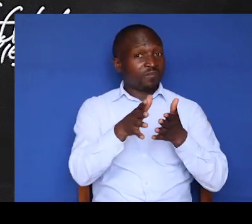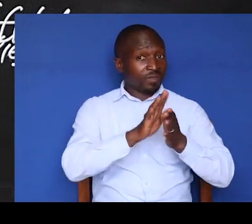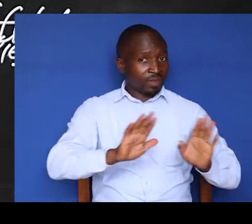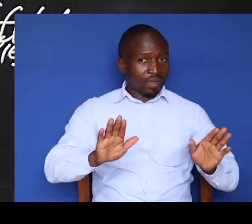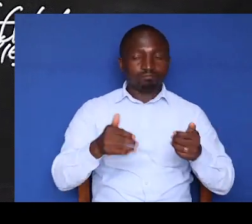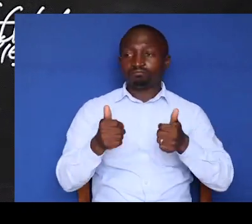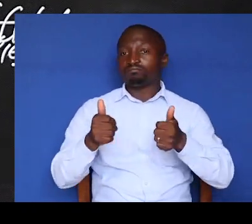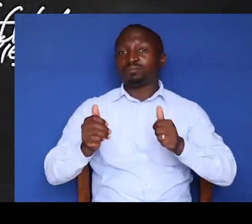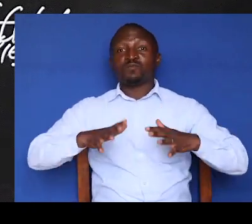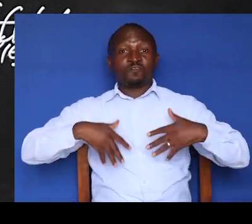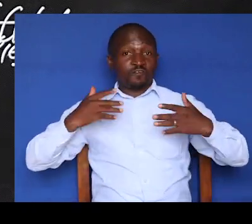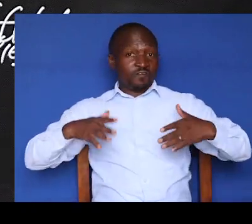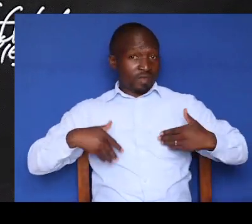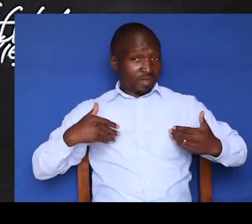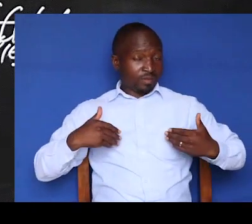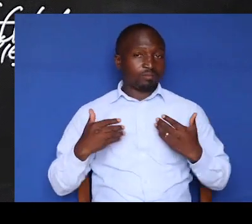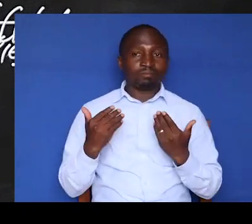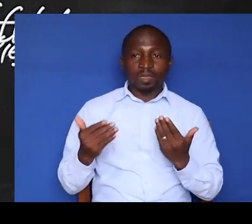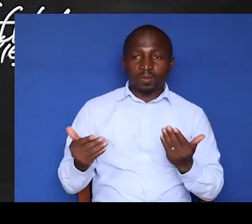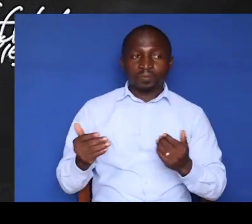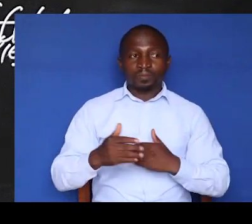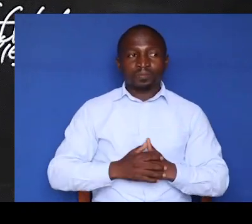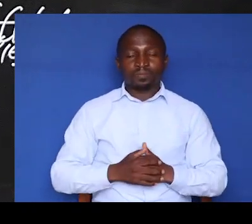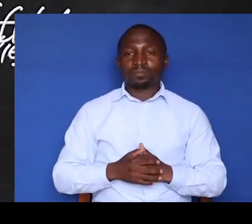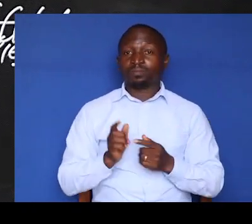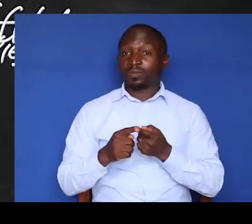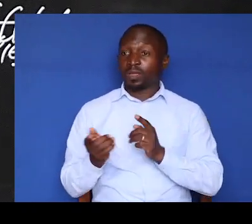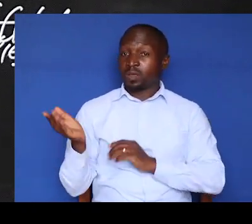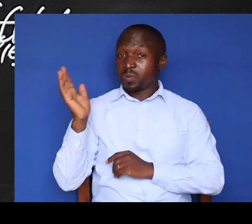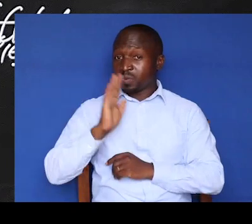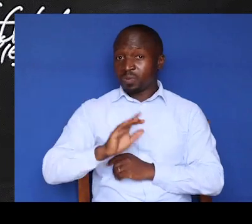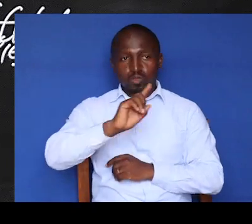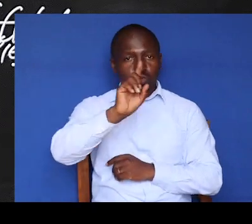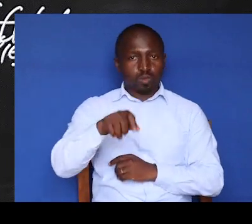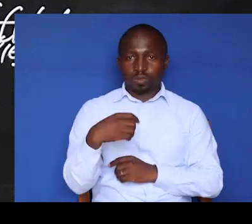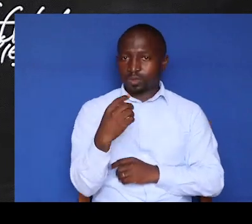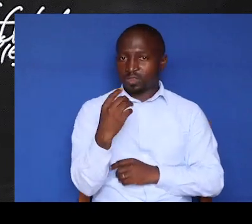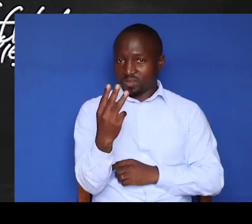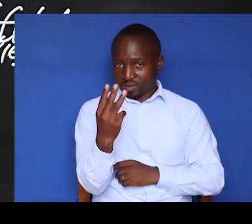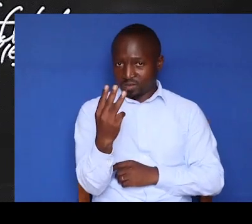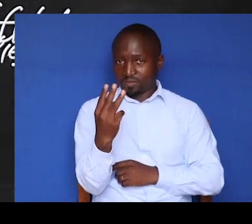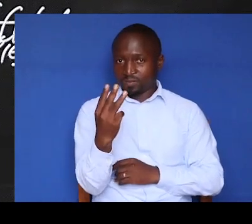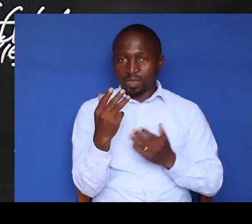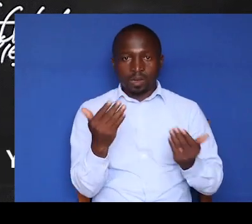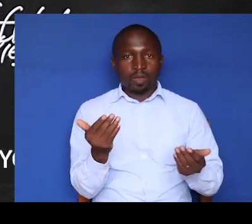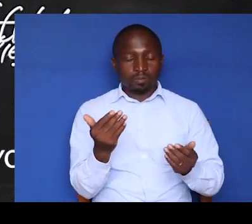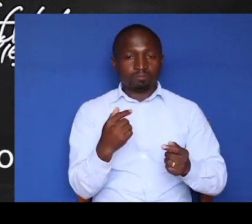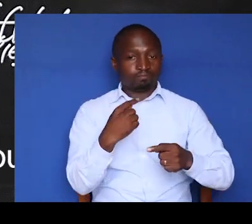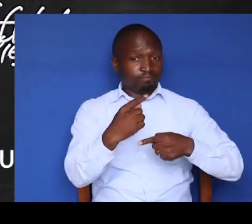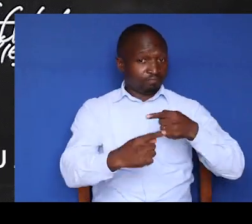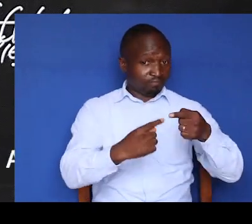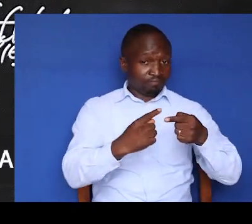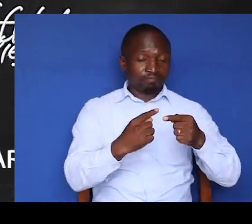So, being the case, we are through with question number 3, and let us take time